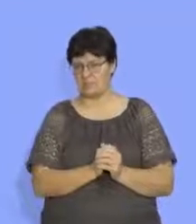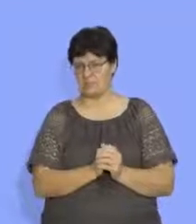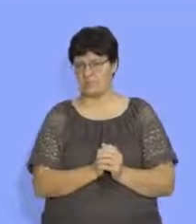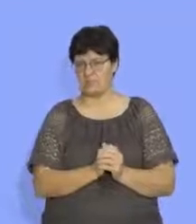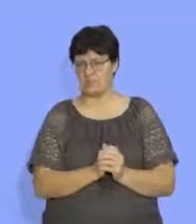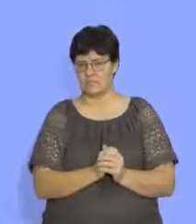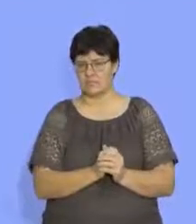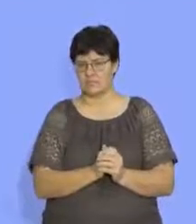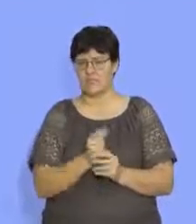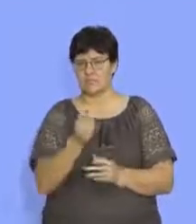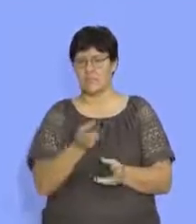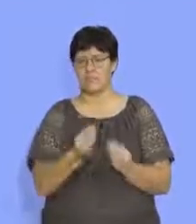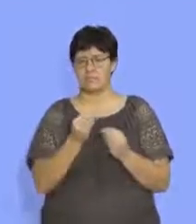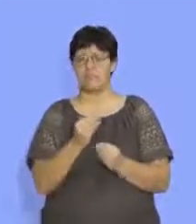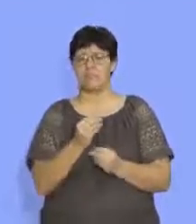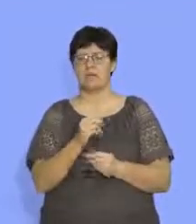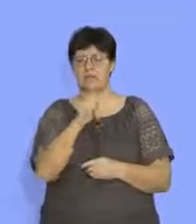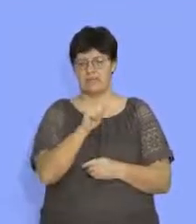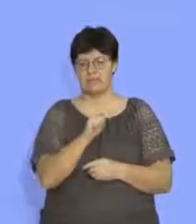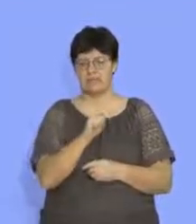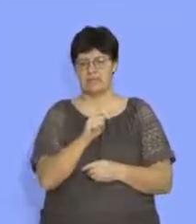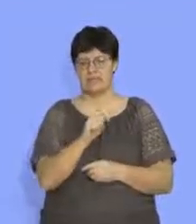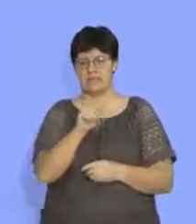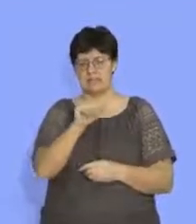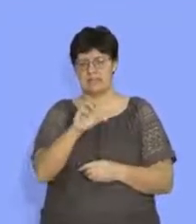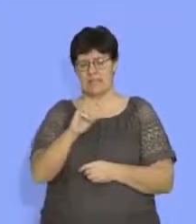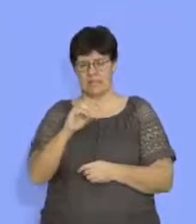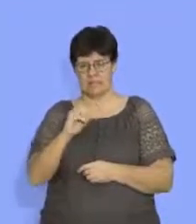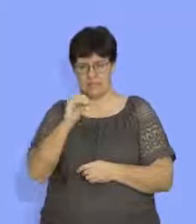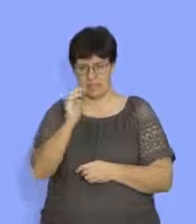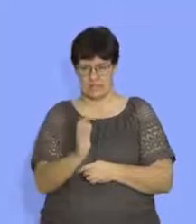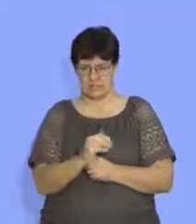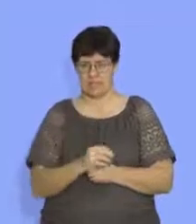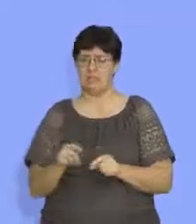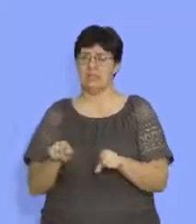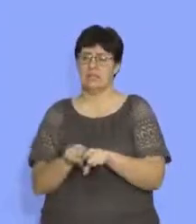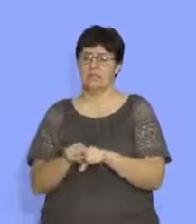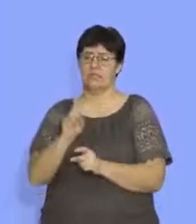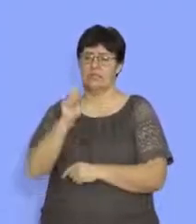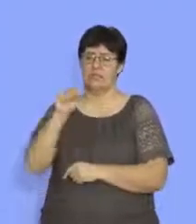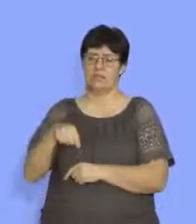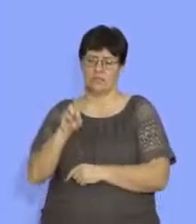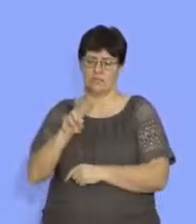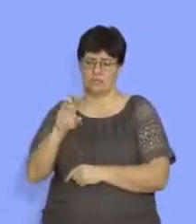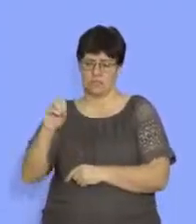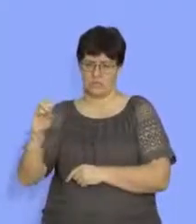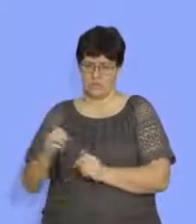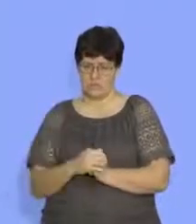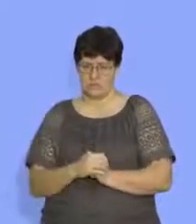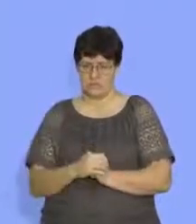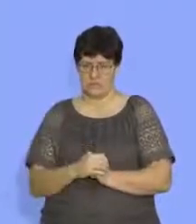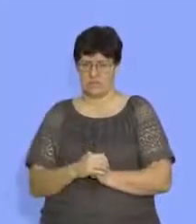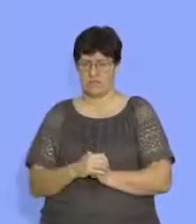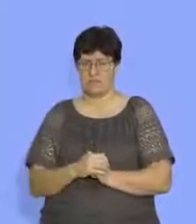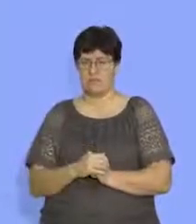plus 350, which is 600, right? So this will be T into the 600 is equals